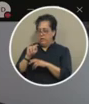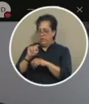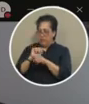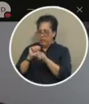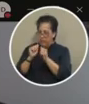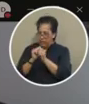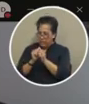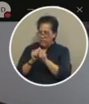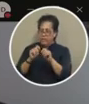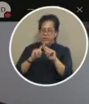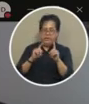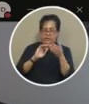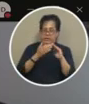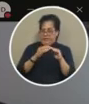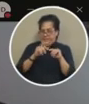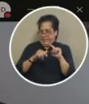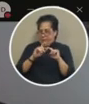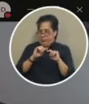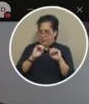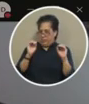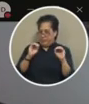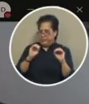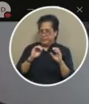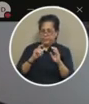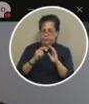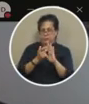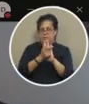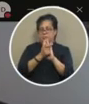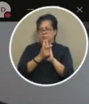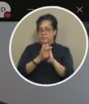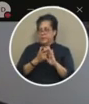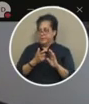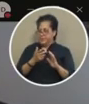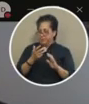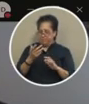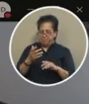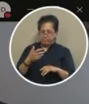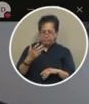the city can do from prohibiting